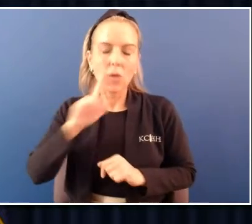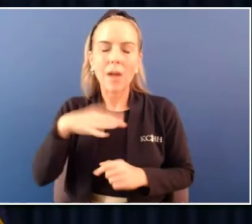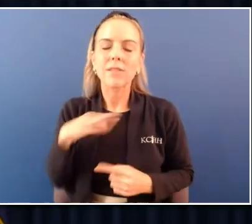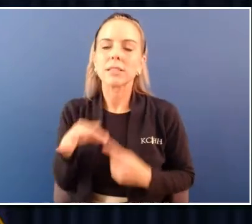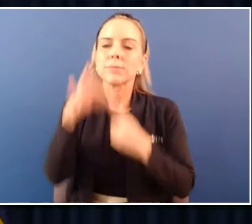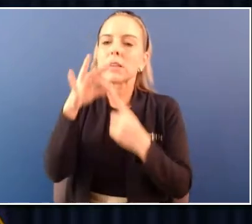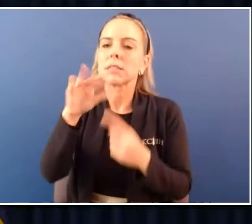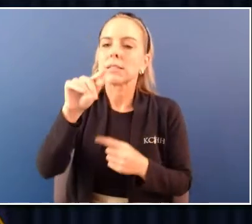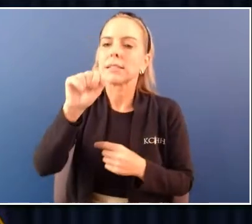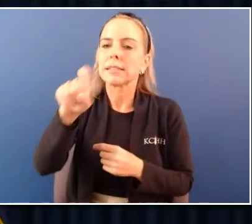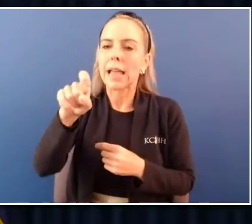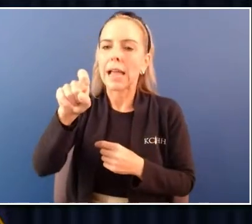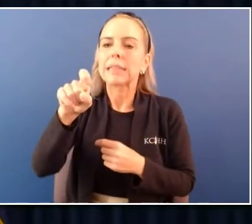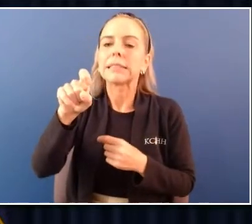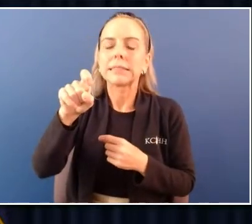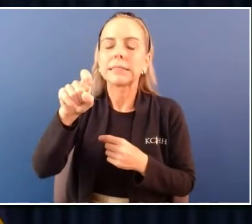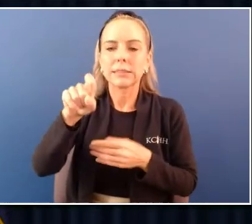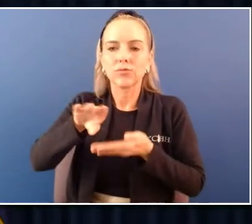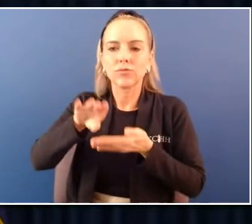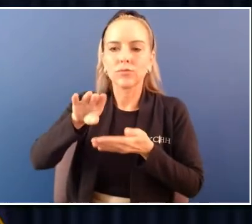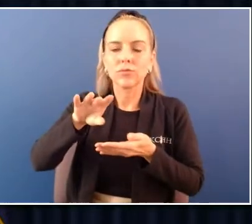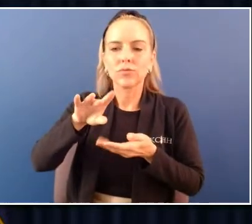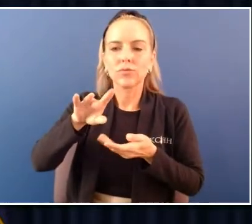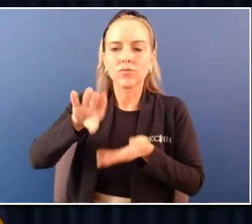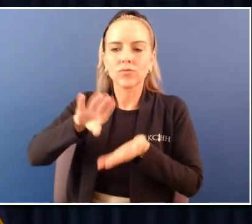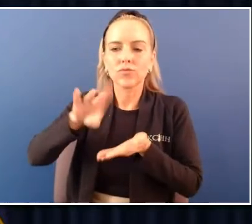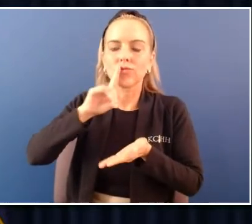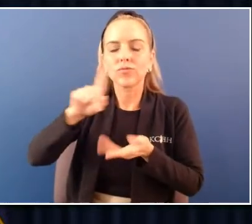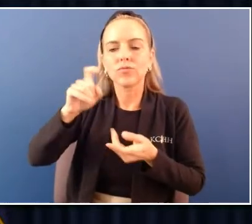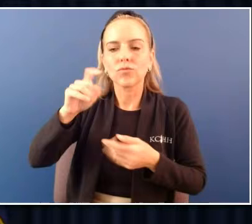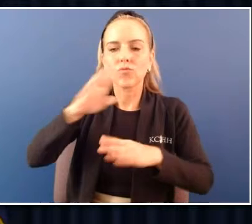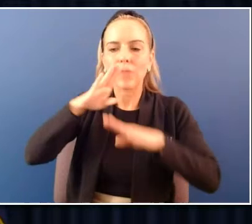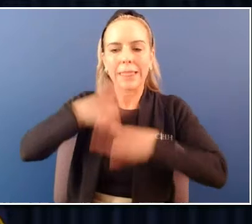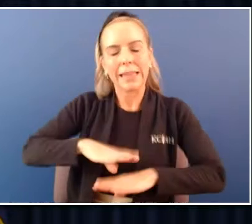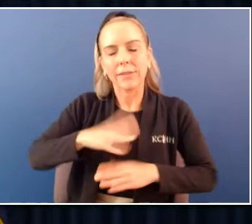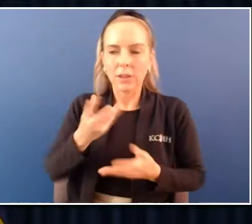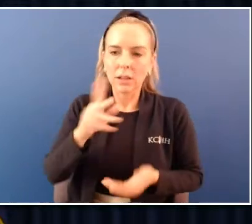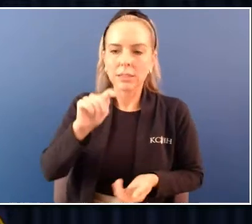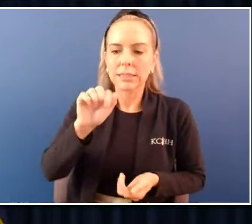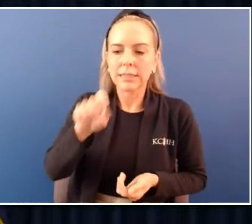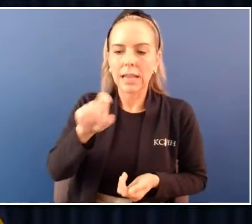at the federal and state level, postponing all tax filing and payment